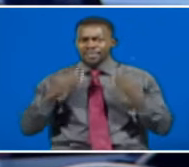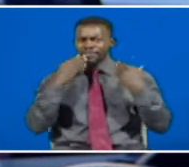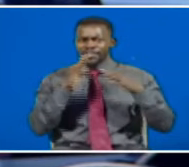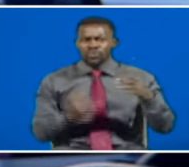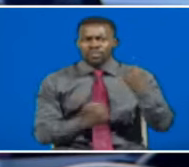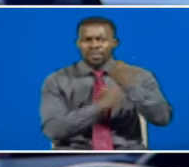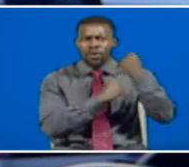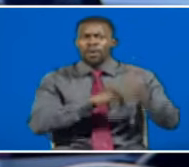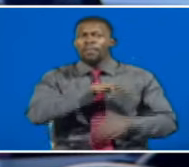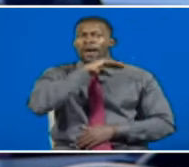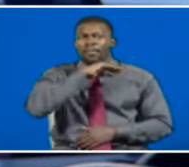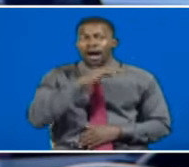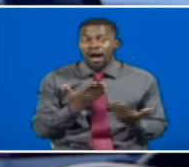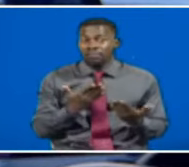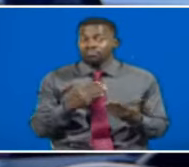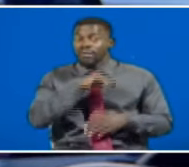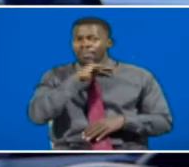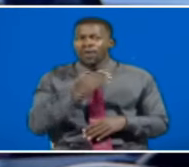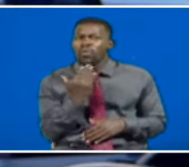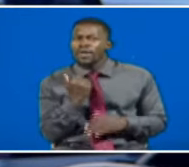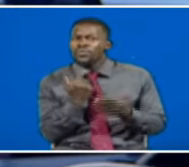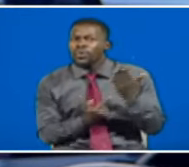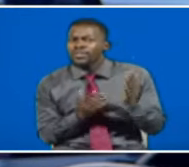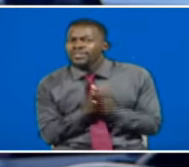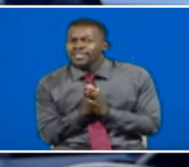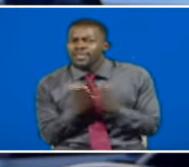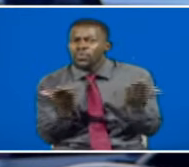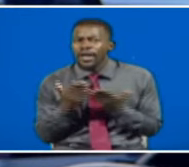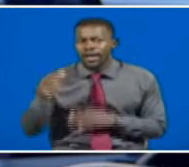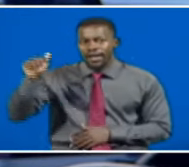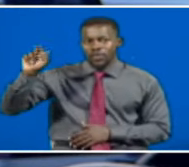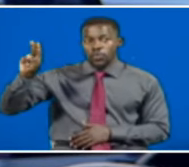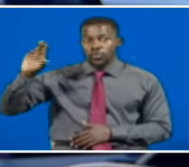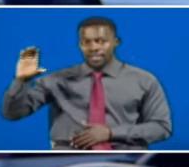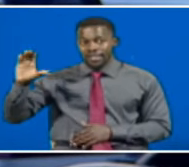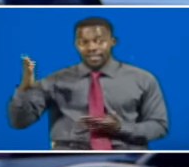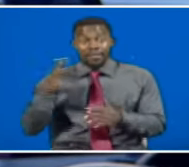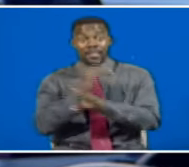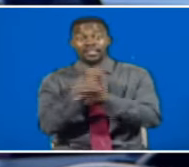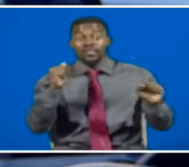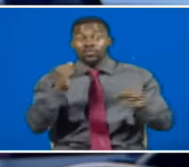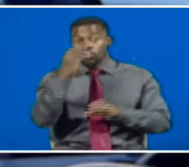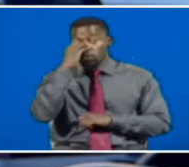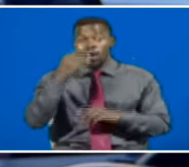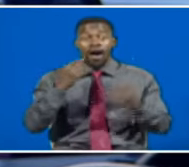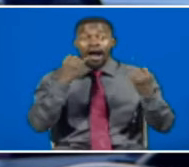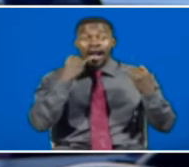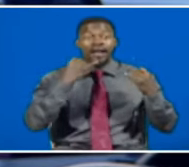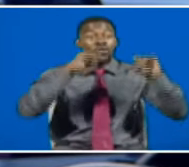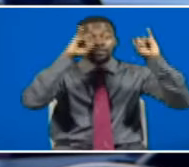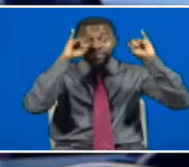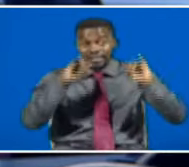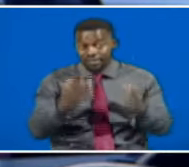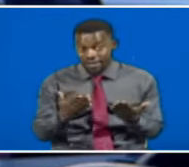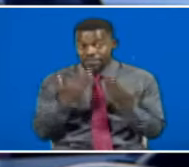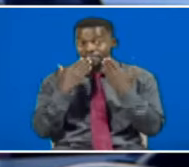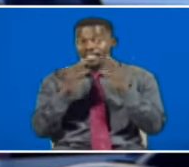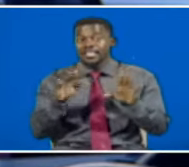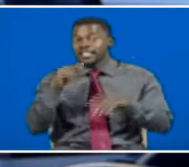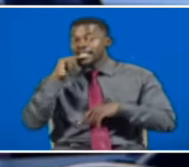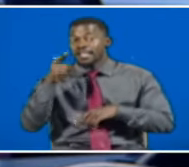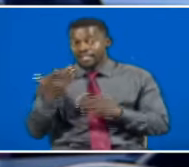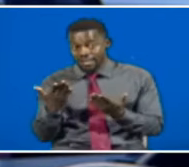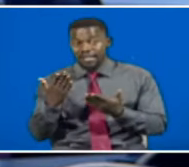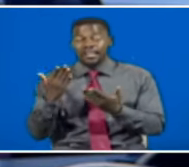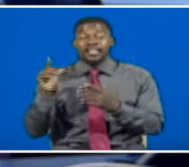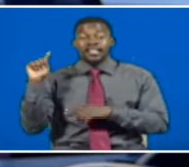the position of Africa Union Commission Chairperson. President William Ruto, while announcing the move, said Kenya will, in return, back